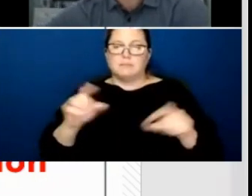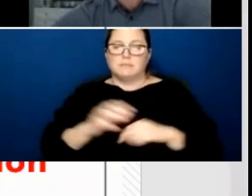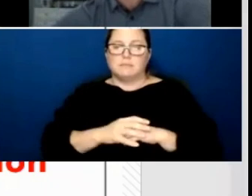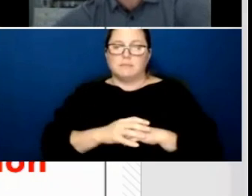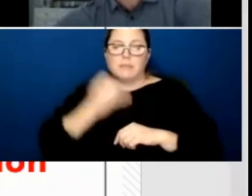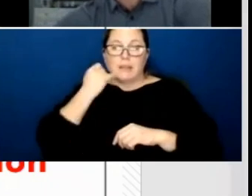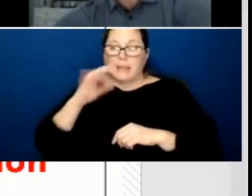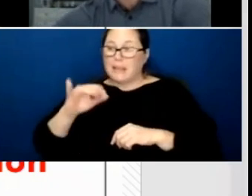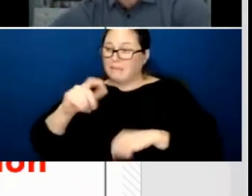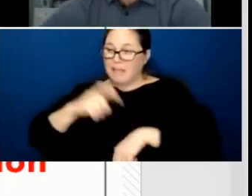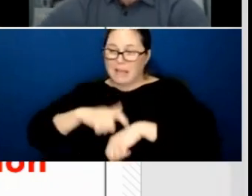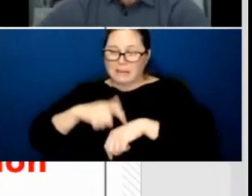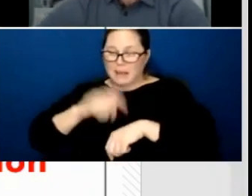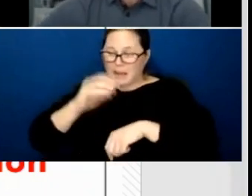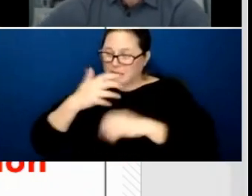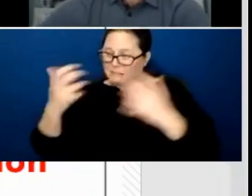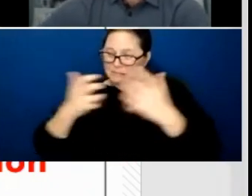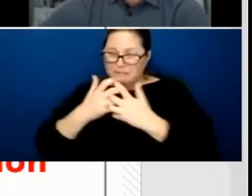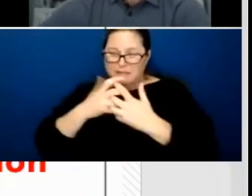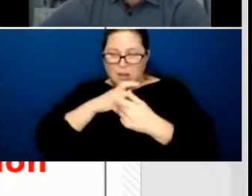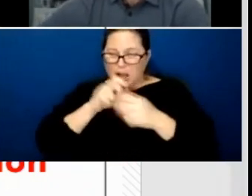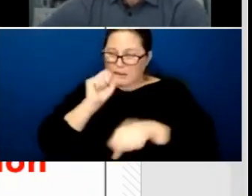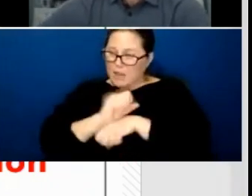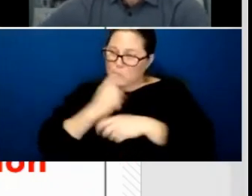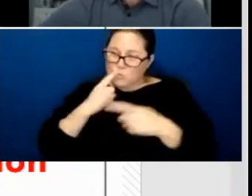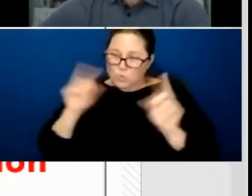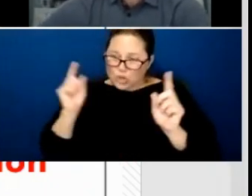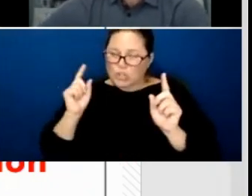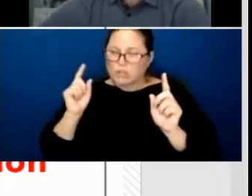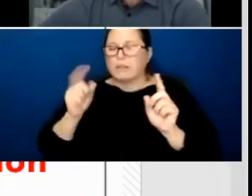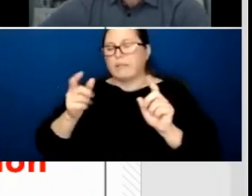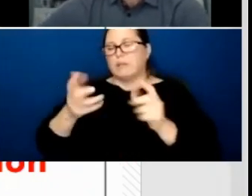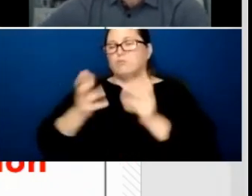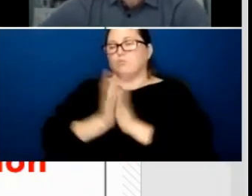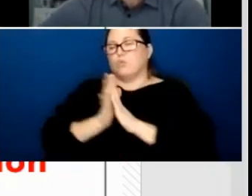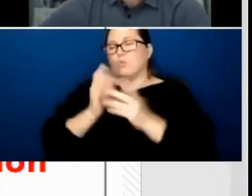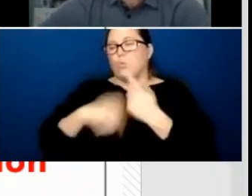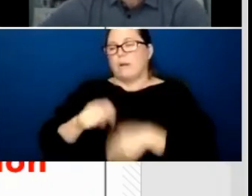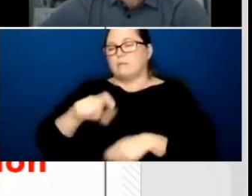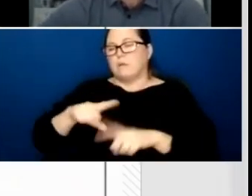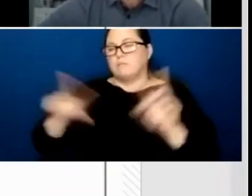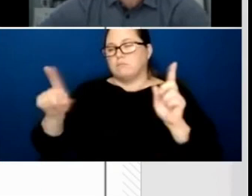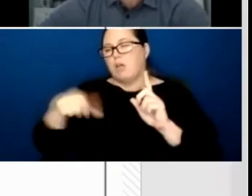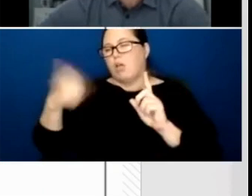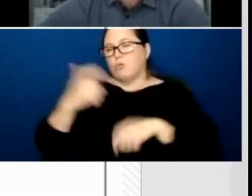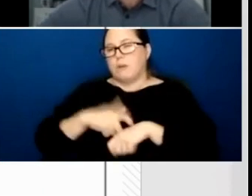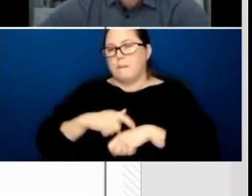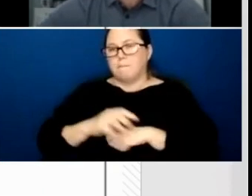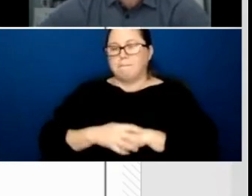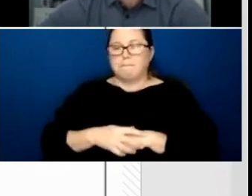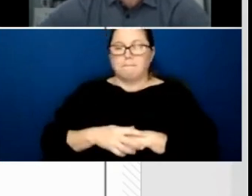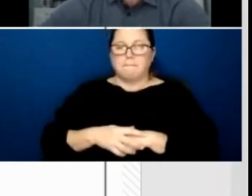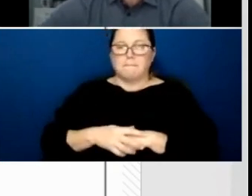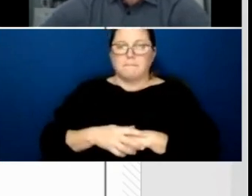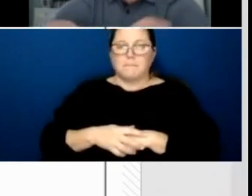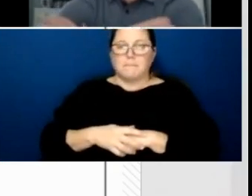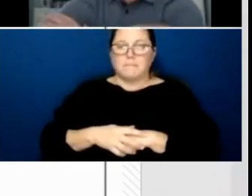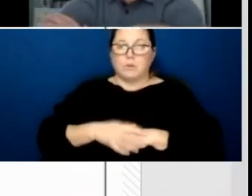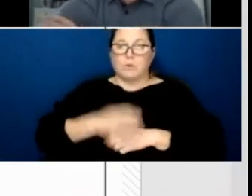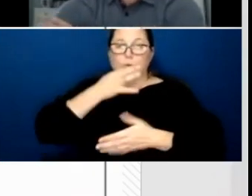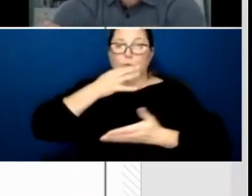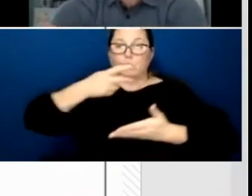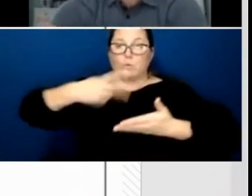time. Okay, but just look out for that in the next few hours. So just be aware that it's coming your way. Also, please join us in 2